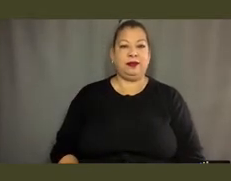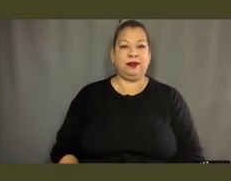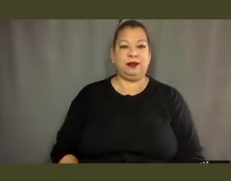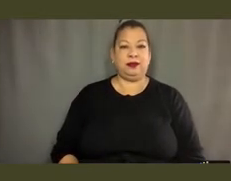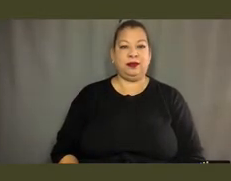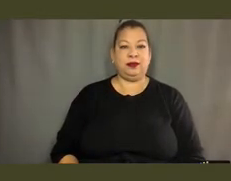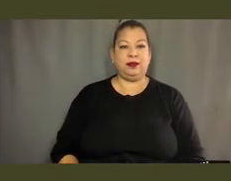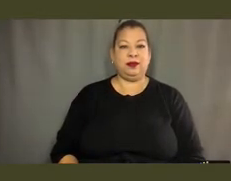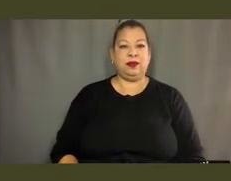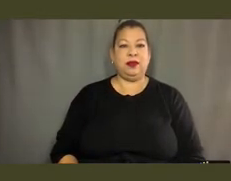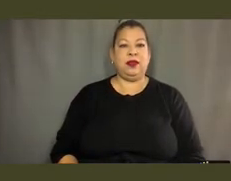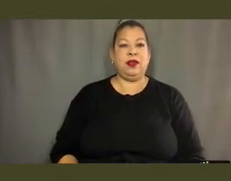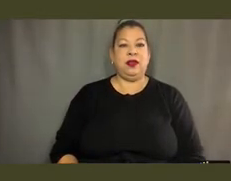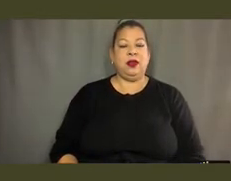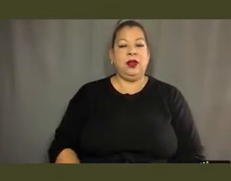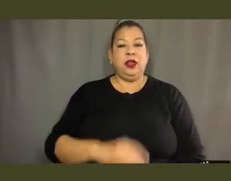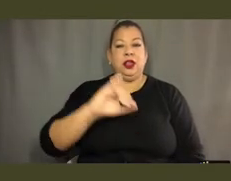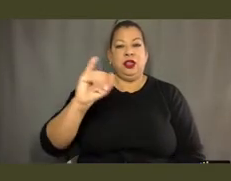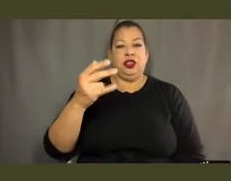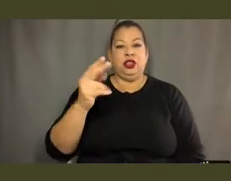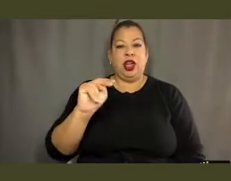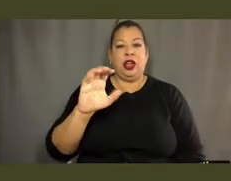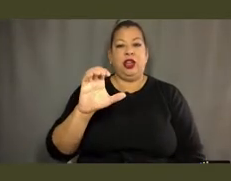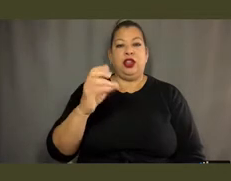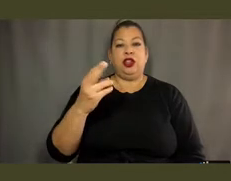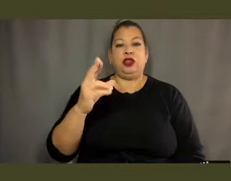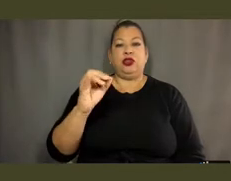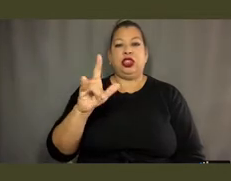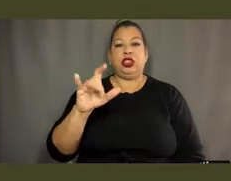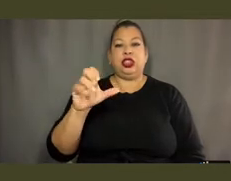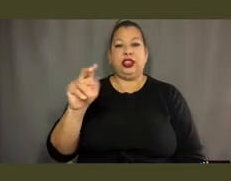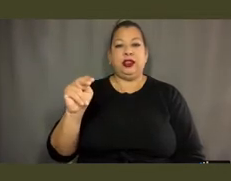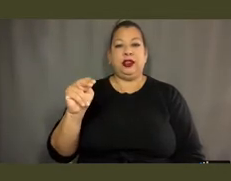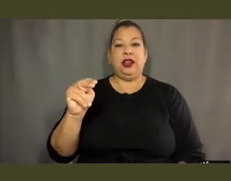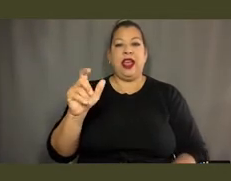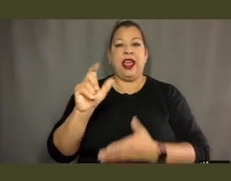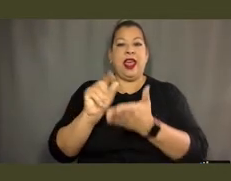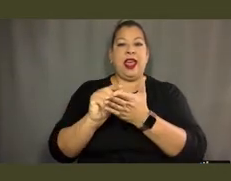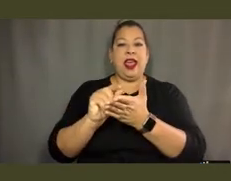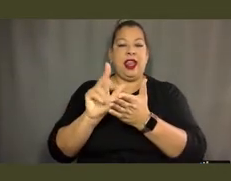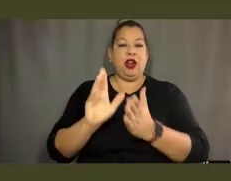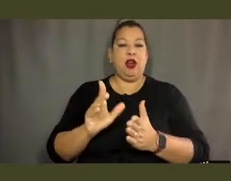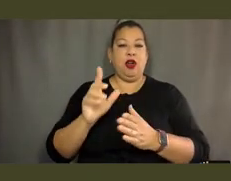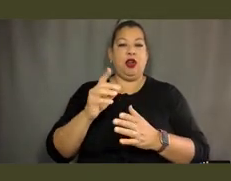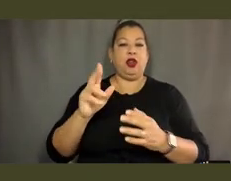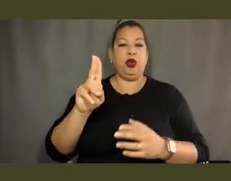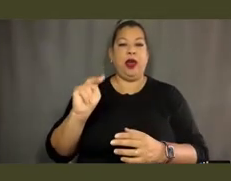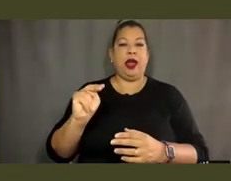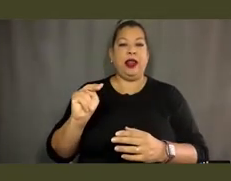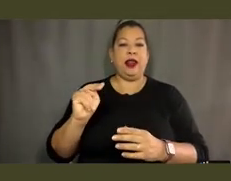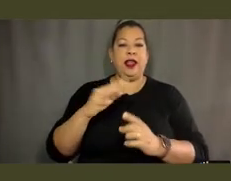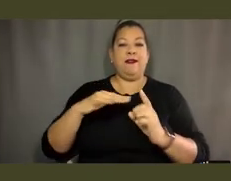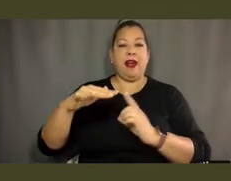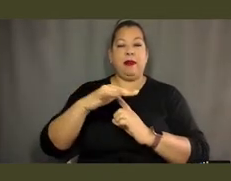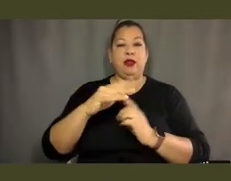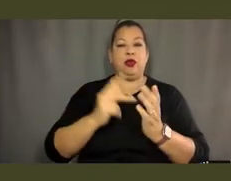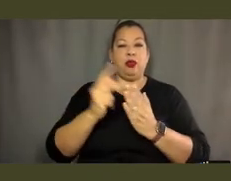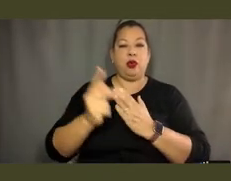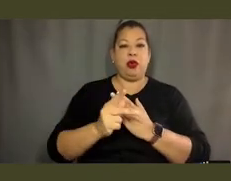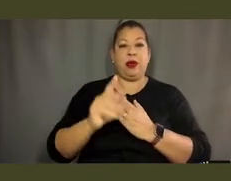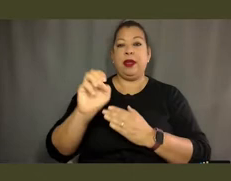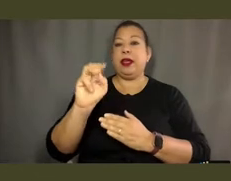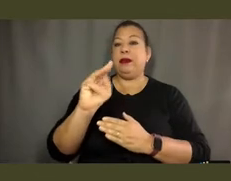And we have John Christensen, who is co-editor of the UN Environmental Programme Emission Gaps Report, who